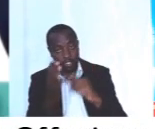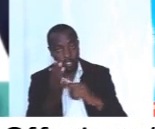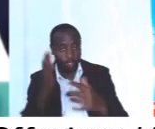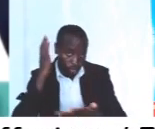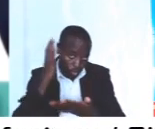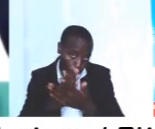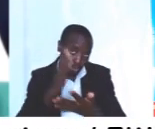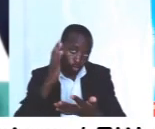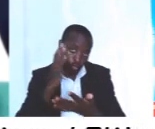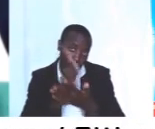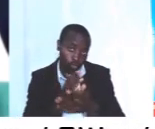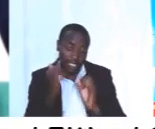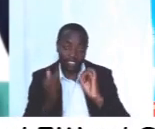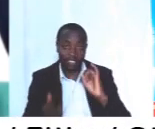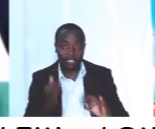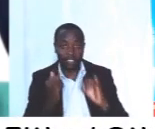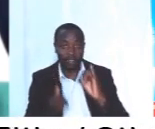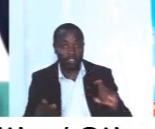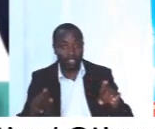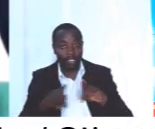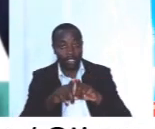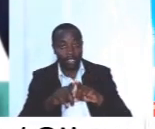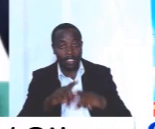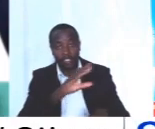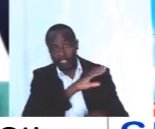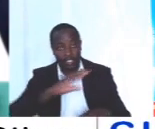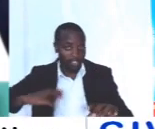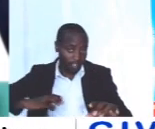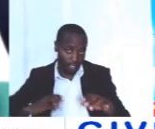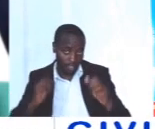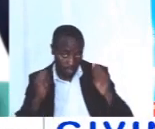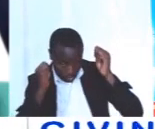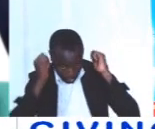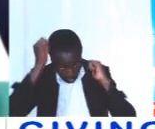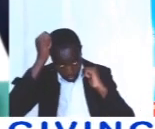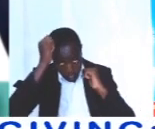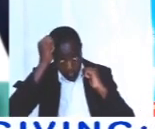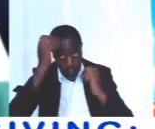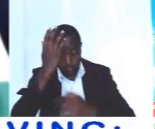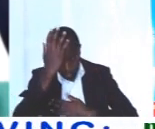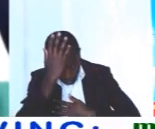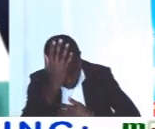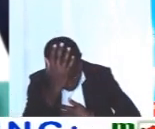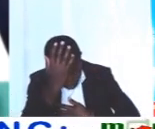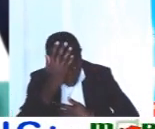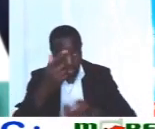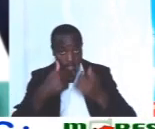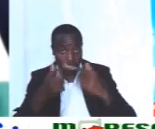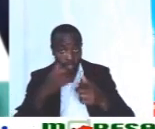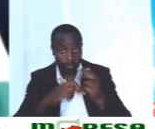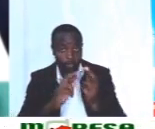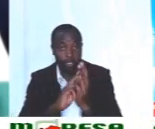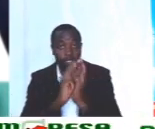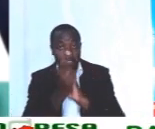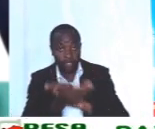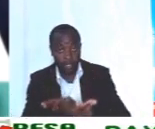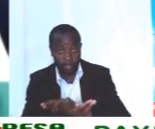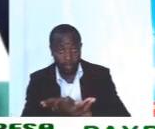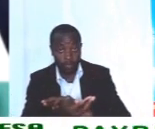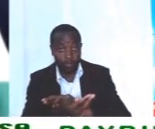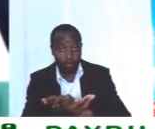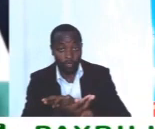are justified. So as soldiers in God's army, let us in humility come before him and repent in dust and